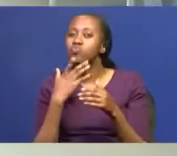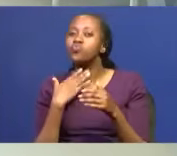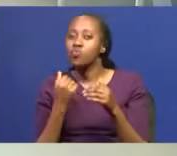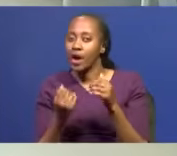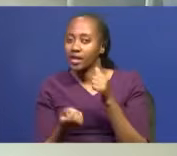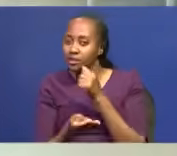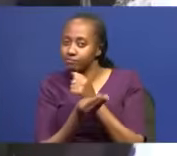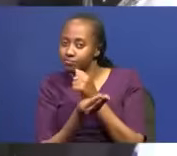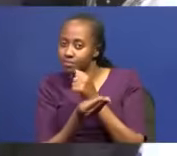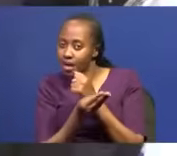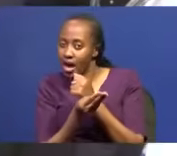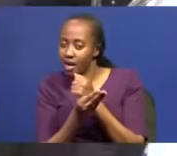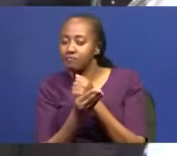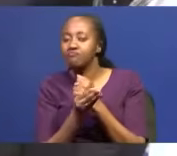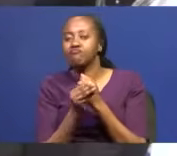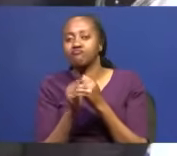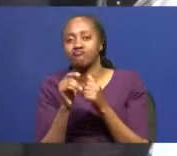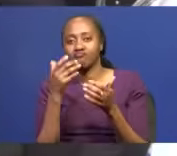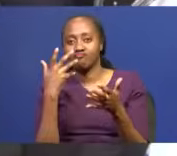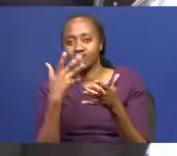kidogo from patients.